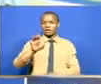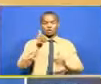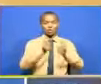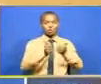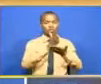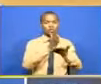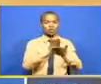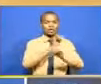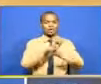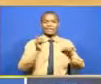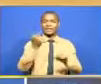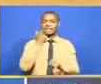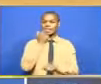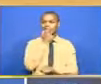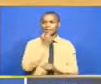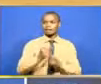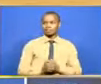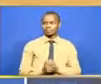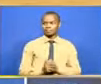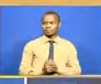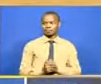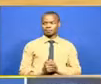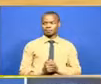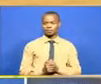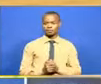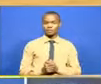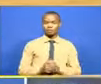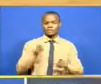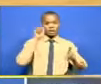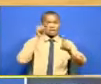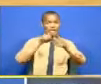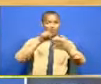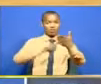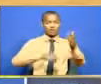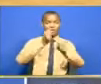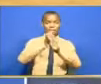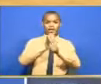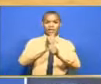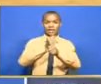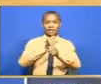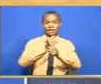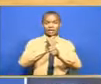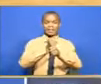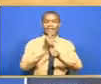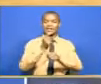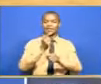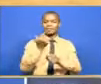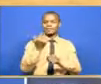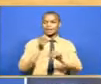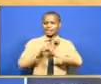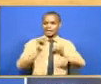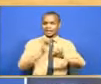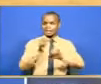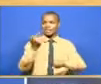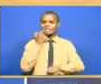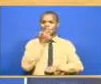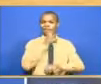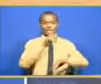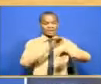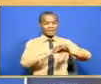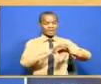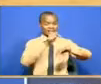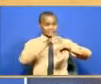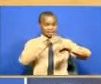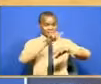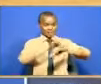hygiene. The aim of our project was to make organic mouthwash. After we had extracted the roots of the